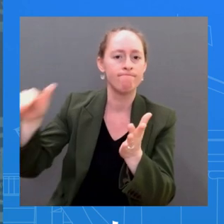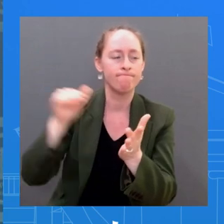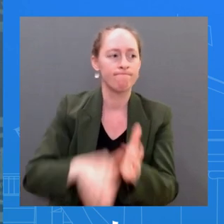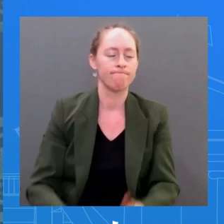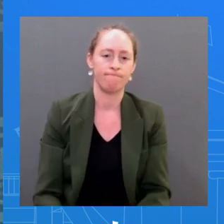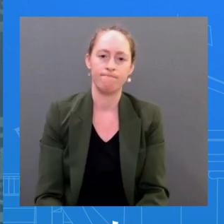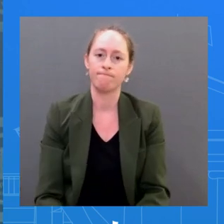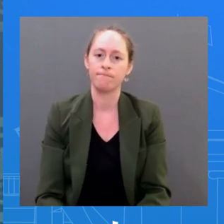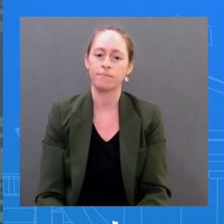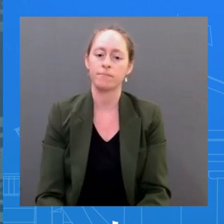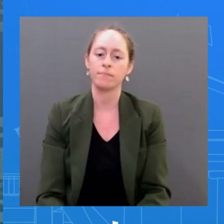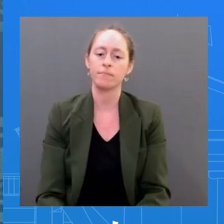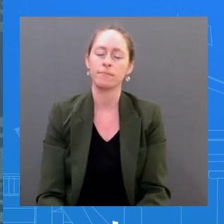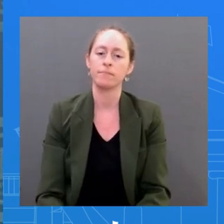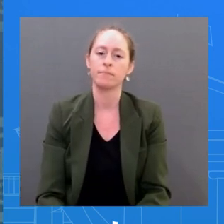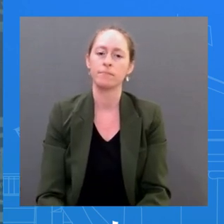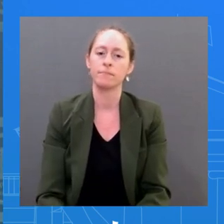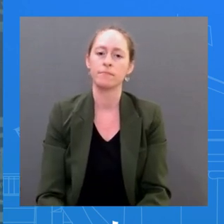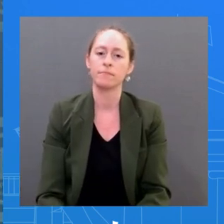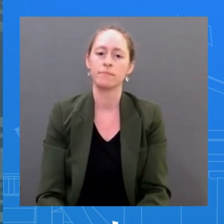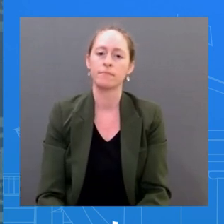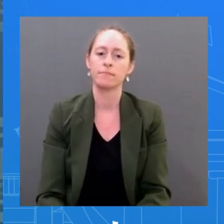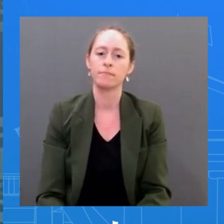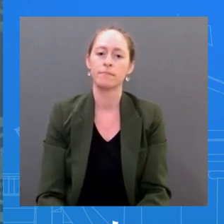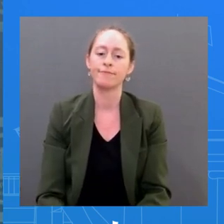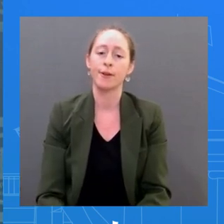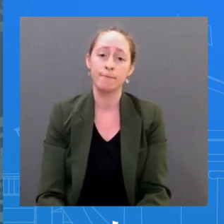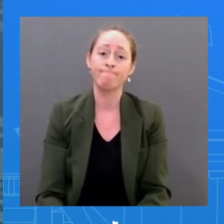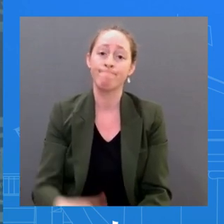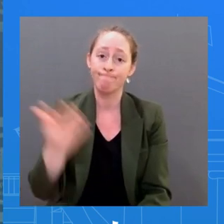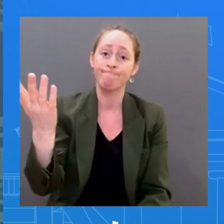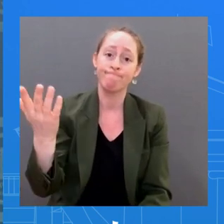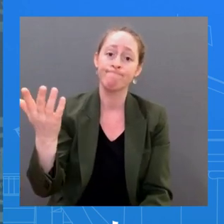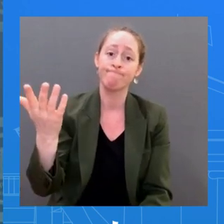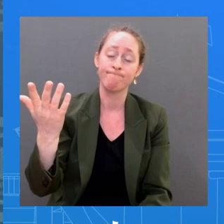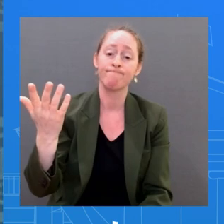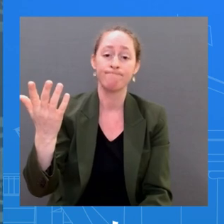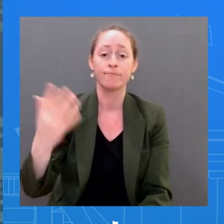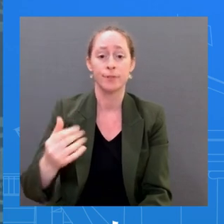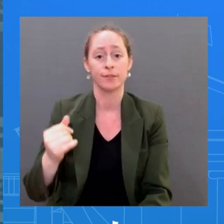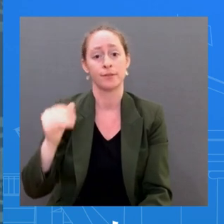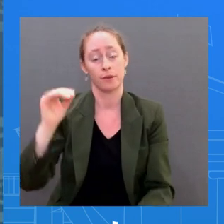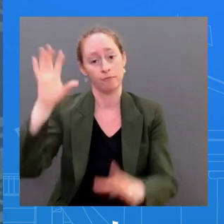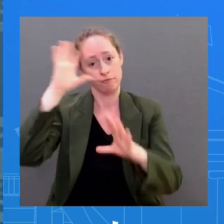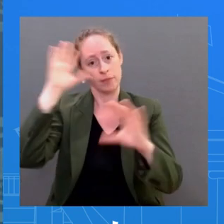And so that is what Senator Murphy and his colleagues are going to do. They're going to do just that.